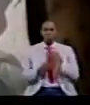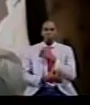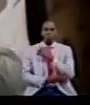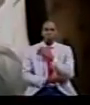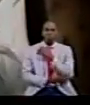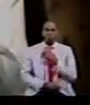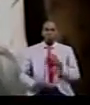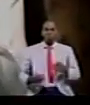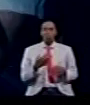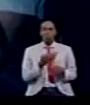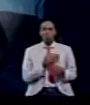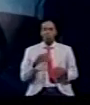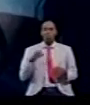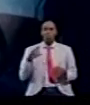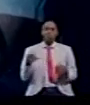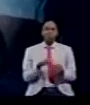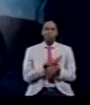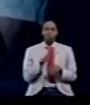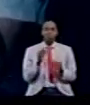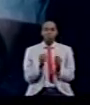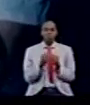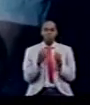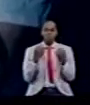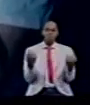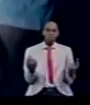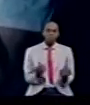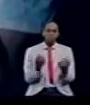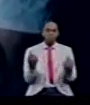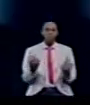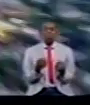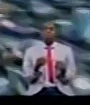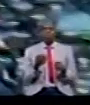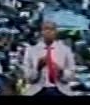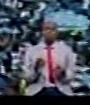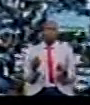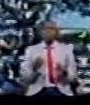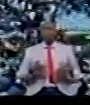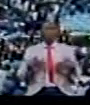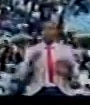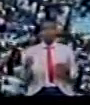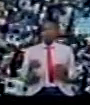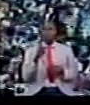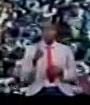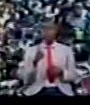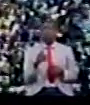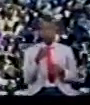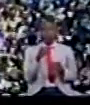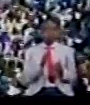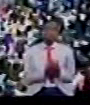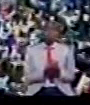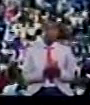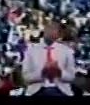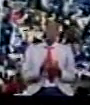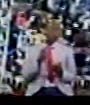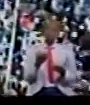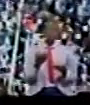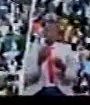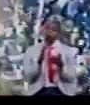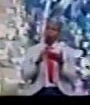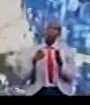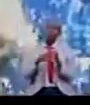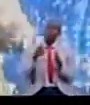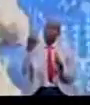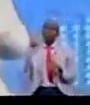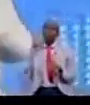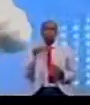We want to open our mouth to thank God once again, brethren. If you are hearing my voice, even though I'm not hearing us very well, I'm only hearing faintly. I